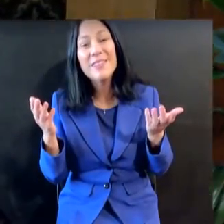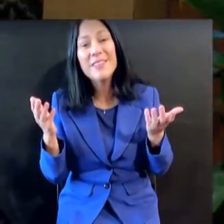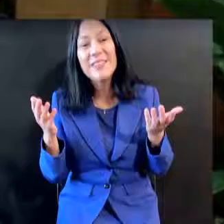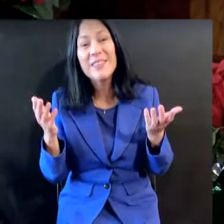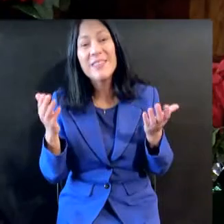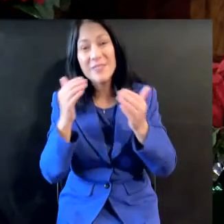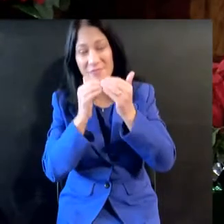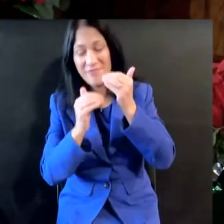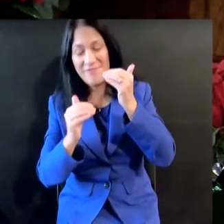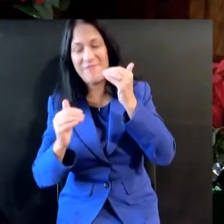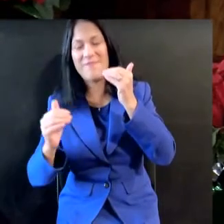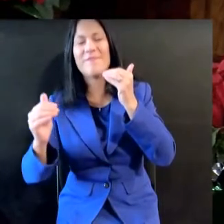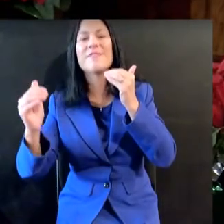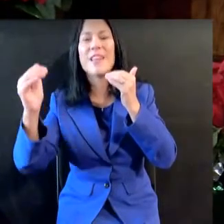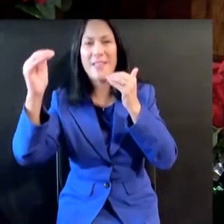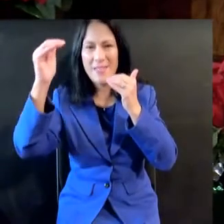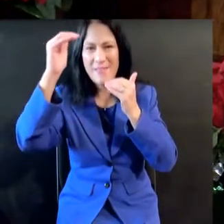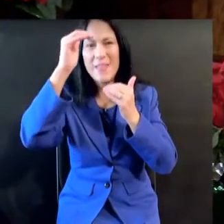Elevates him,